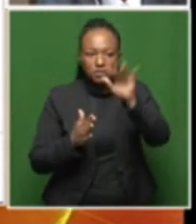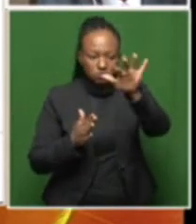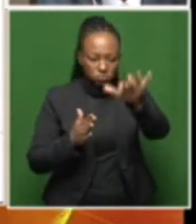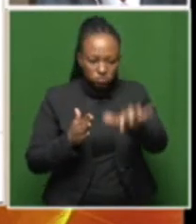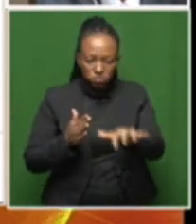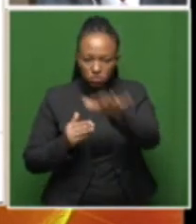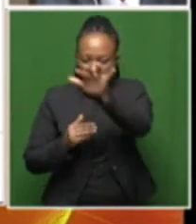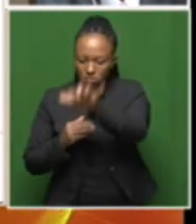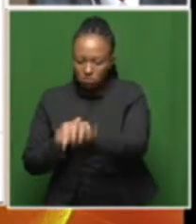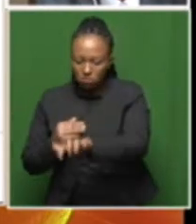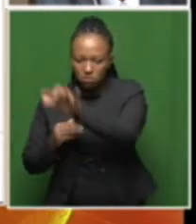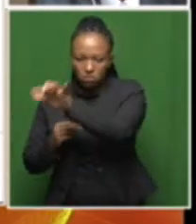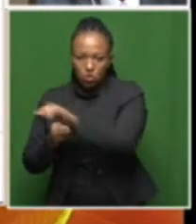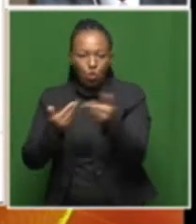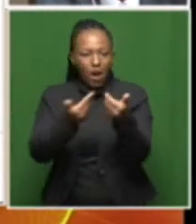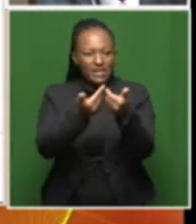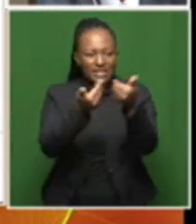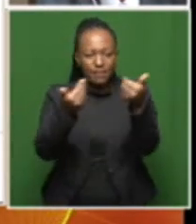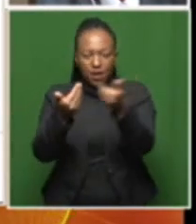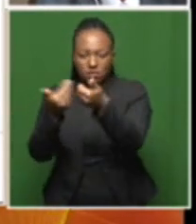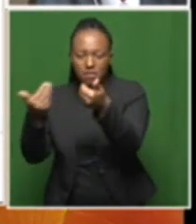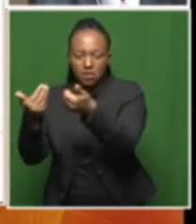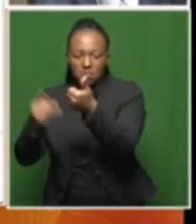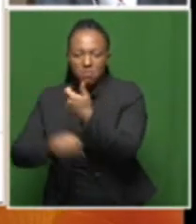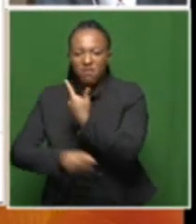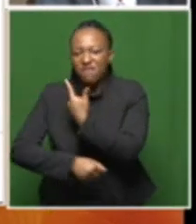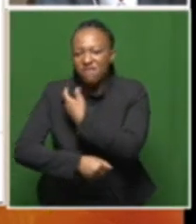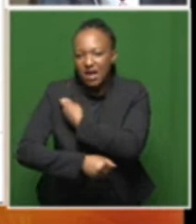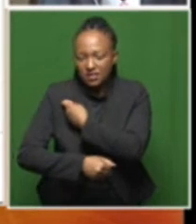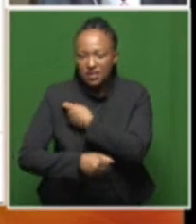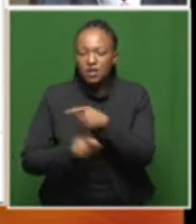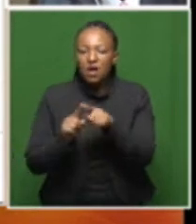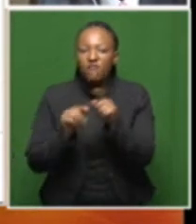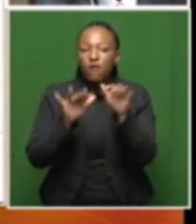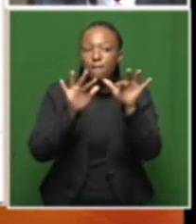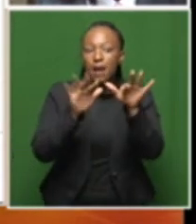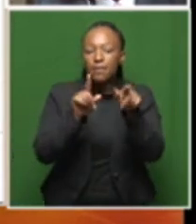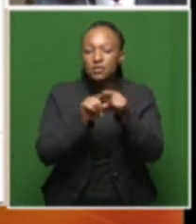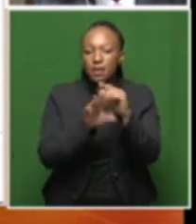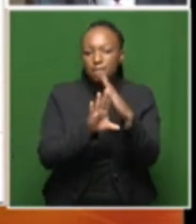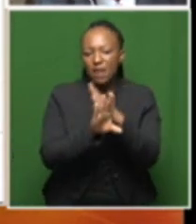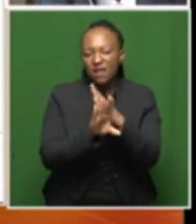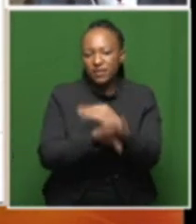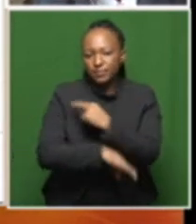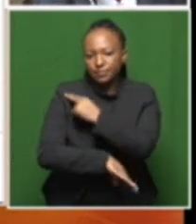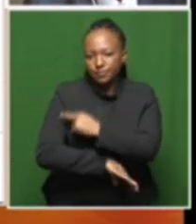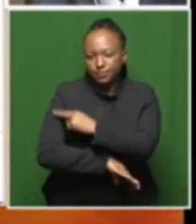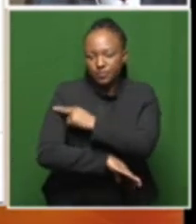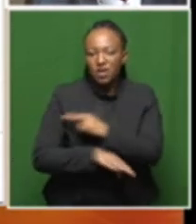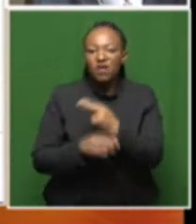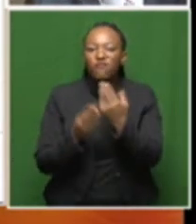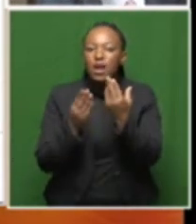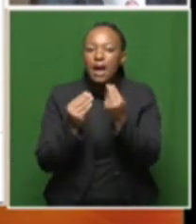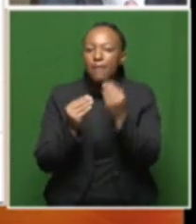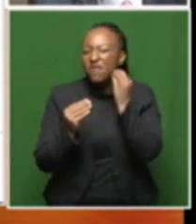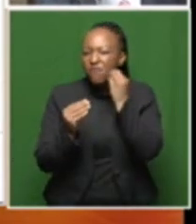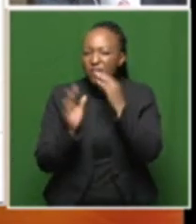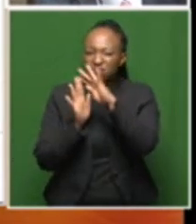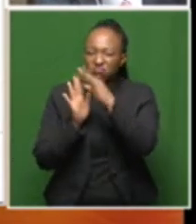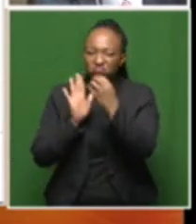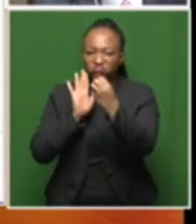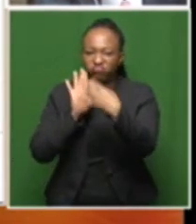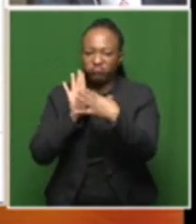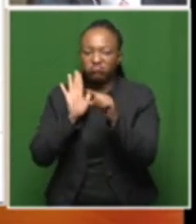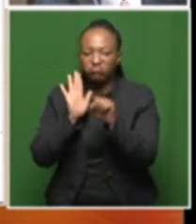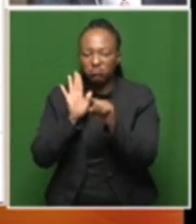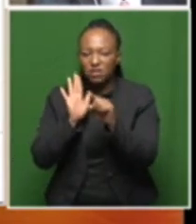being reflected separately and are being reflected for the public and the private sector in the new dashboard. So we hope that is going to